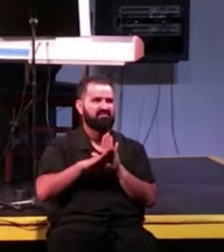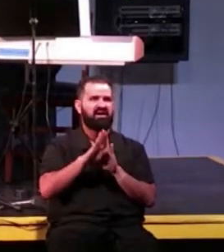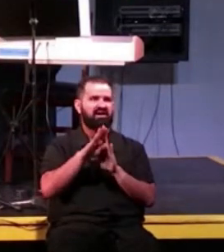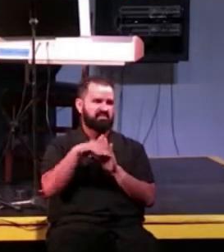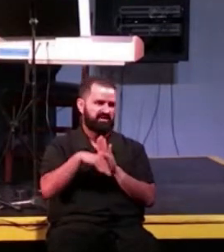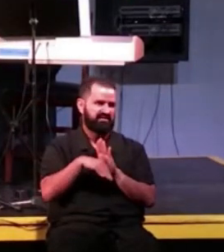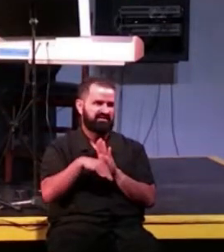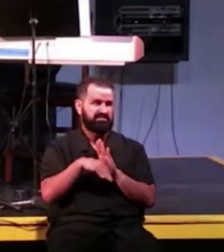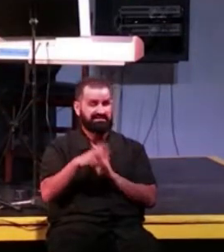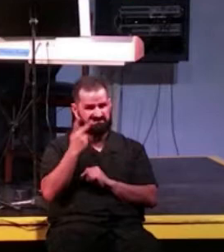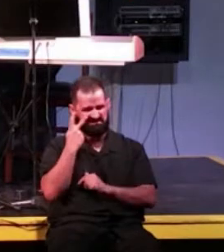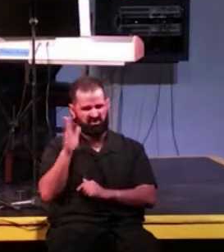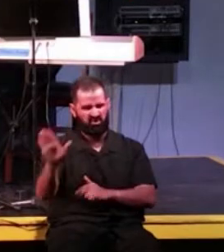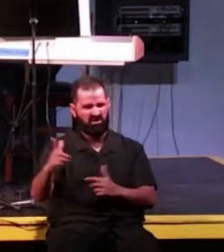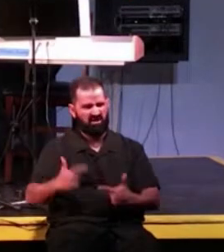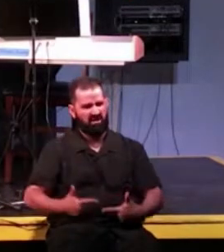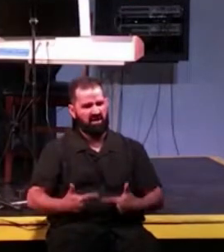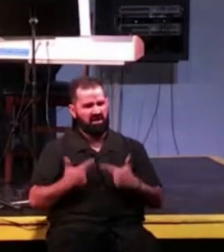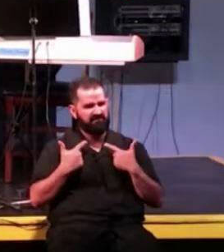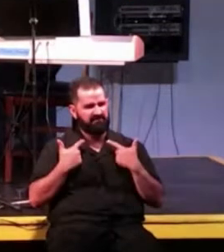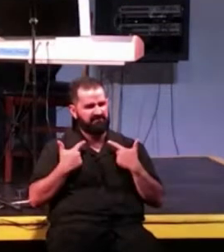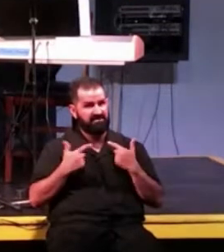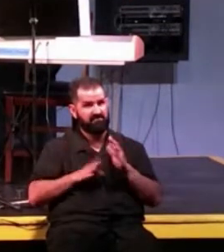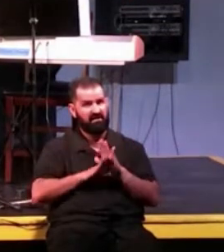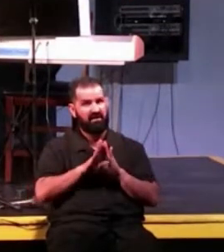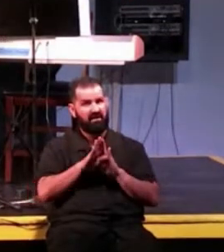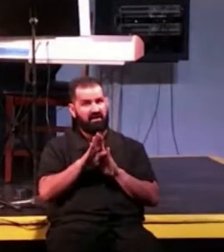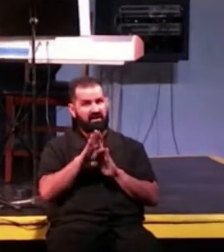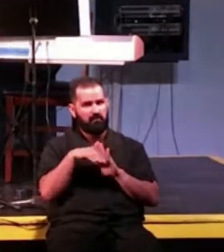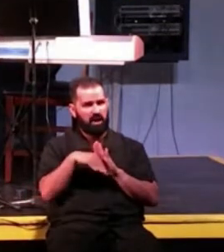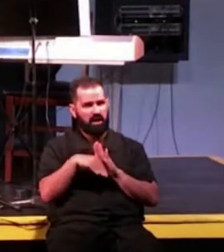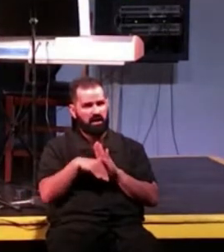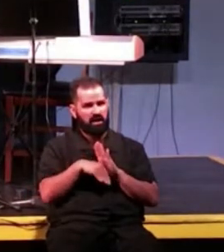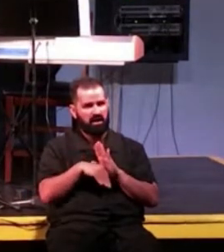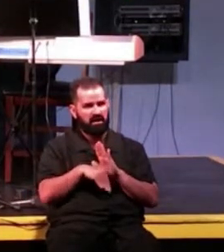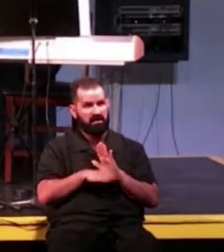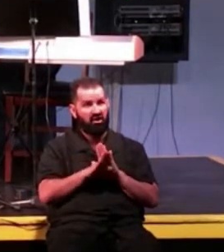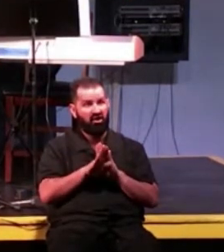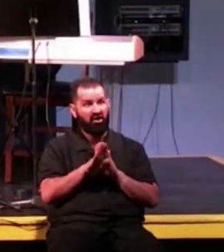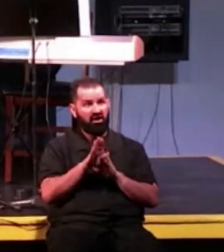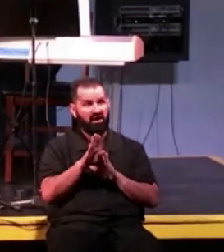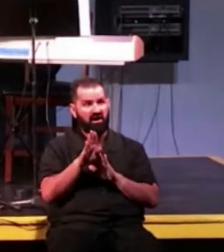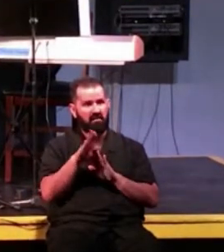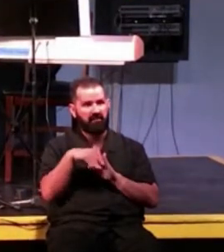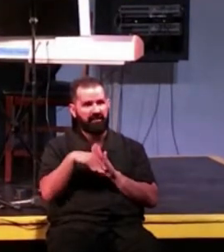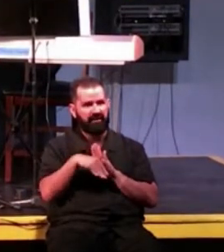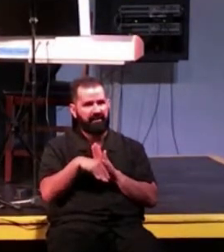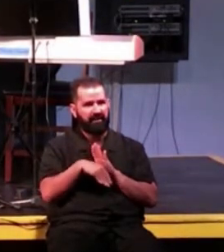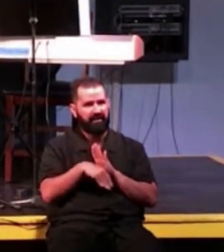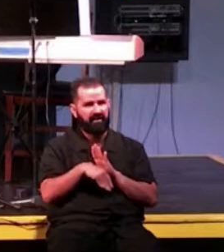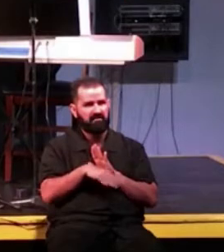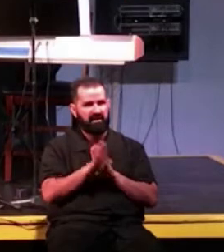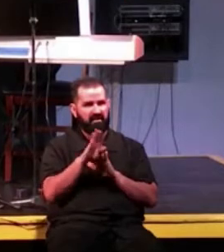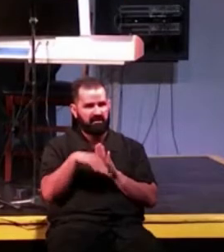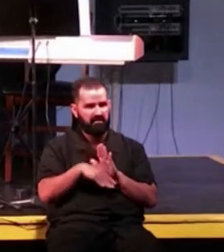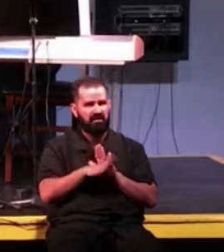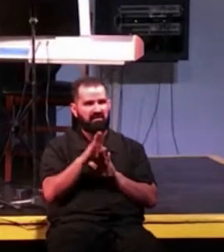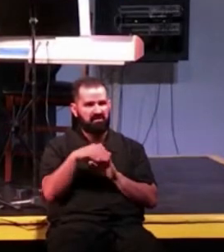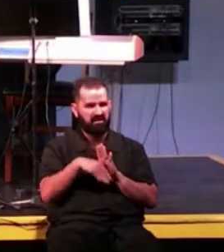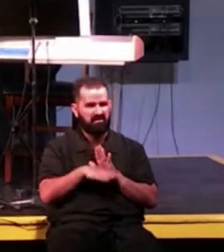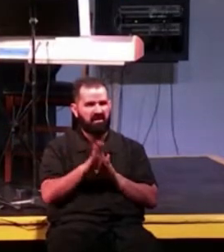You see Naomi's life? Good, bad. Good,